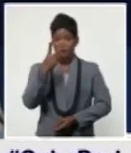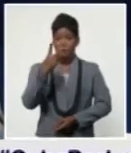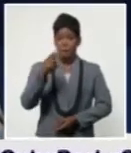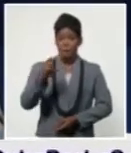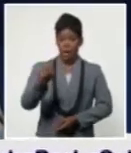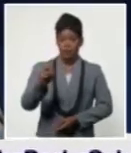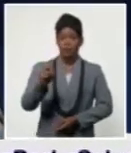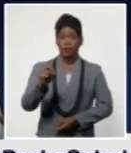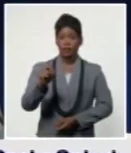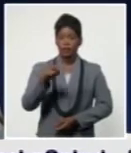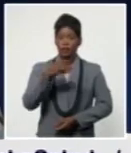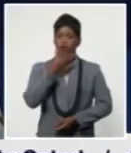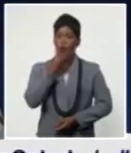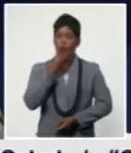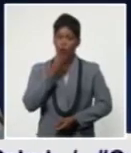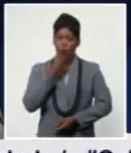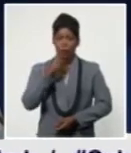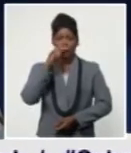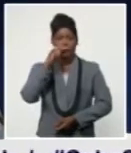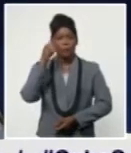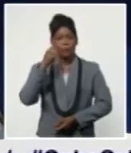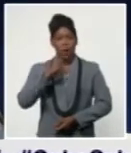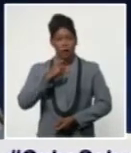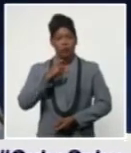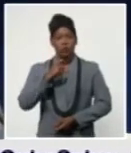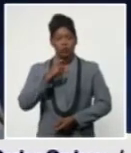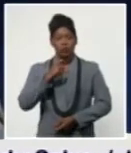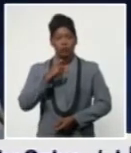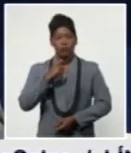Yesterday's case is under 20 years. He's a